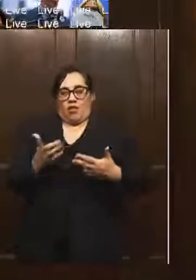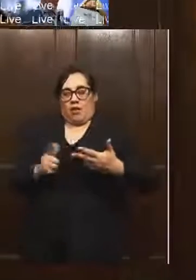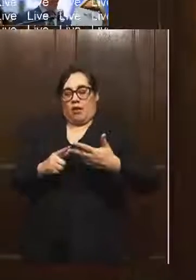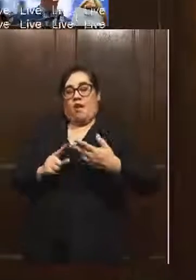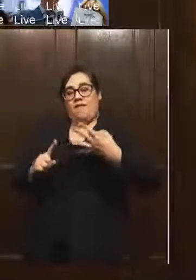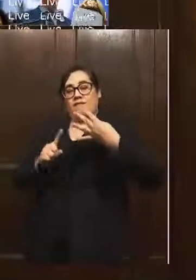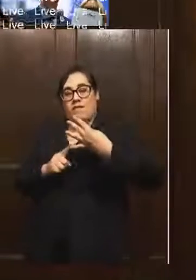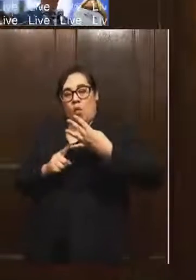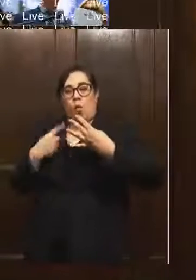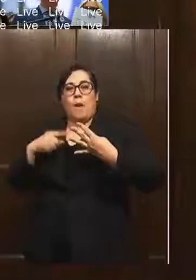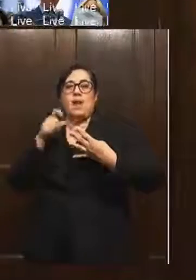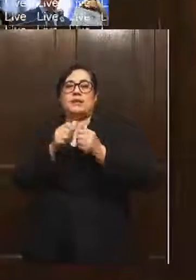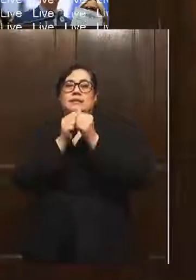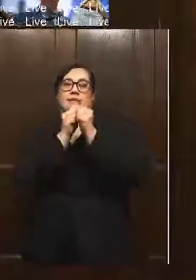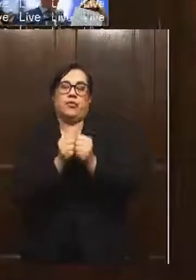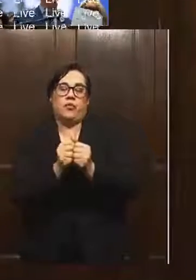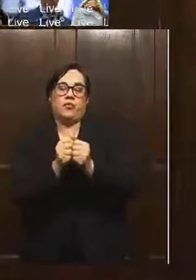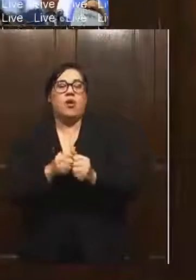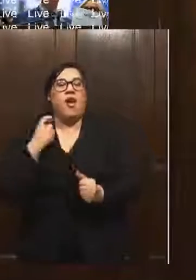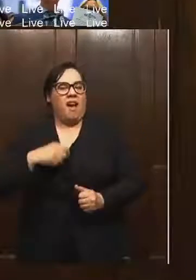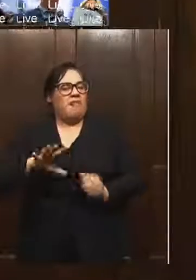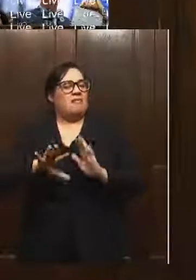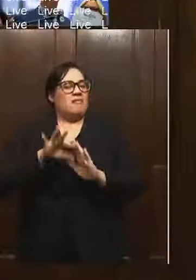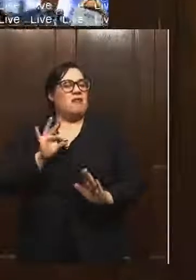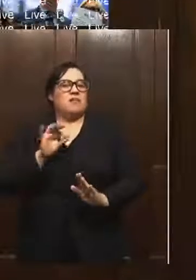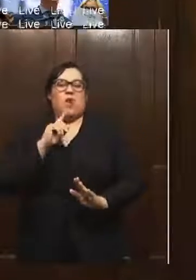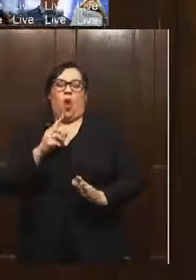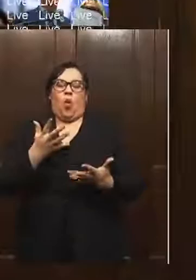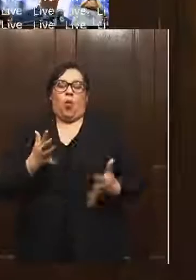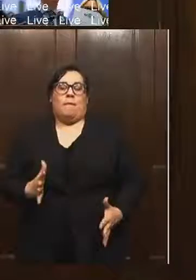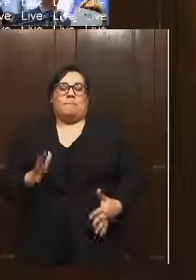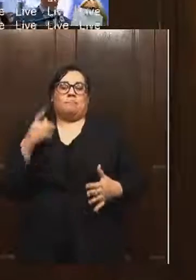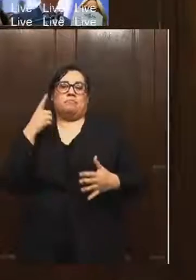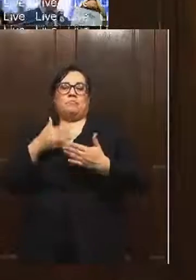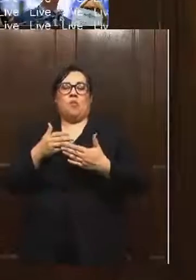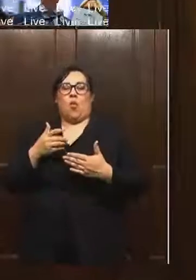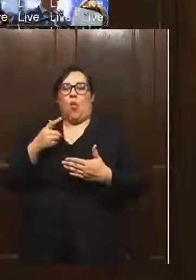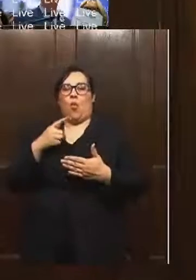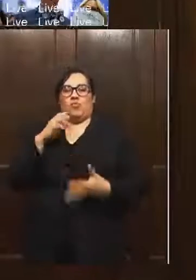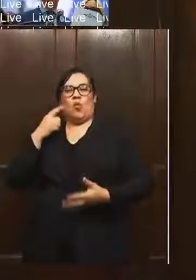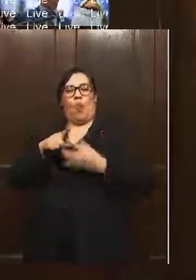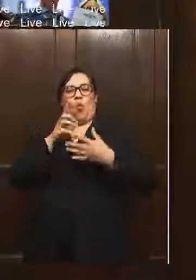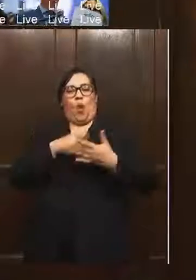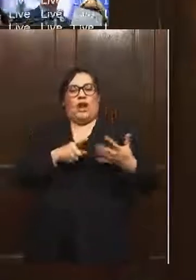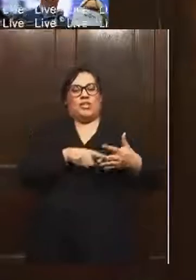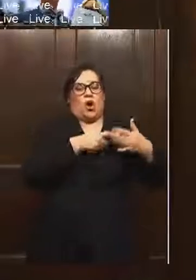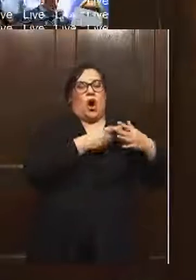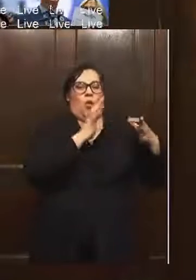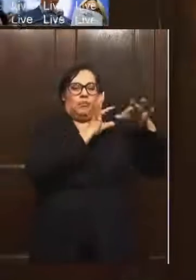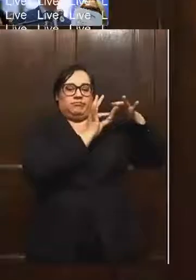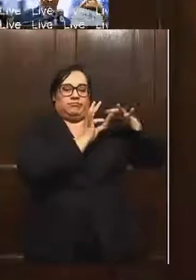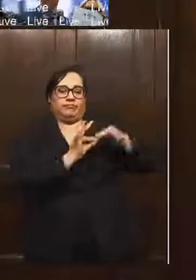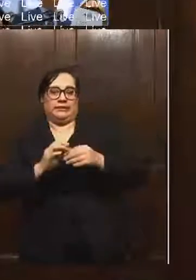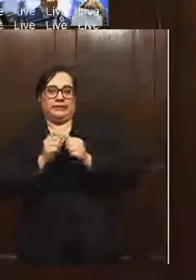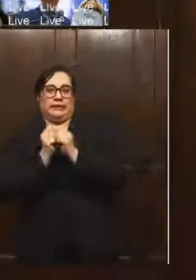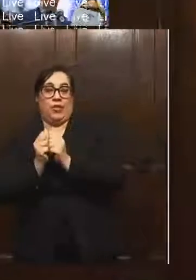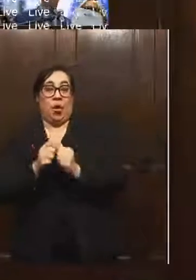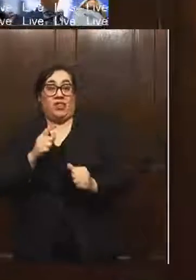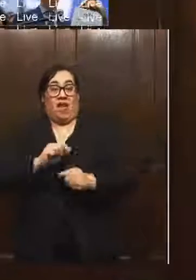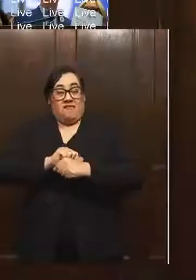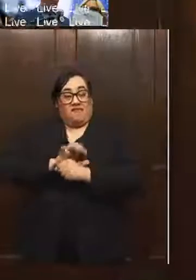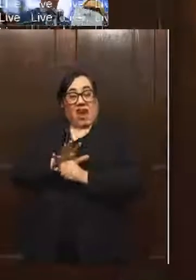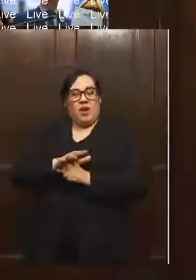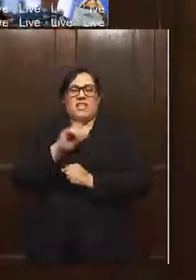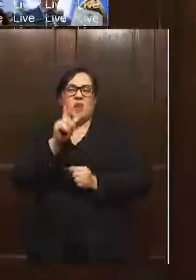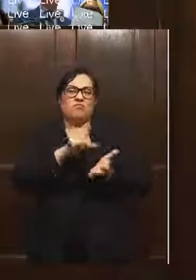fourth, we have to do this together. I kind of wrapped this up where I started. This virus thrives on division. It thrives